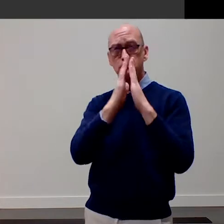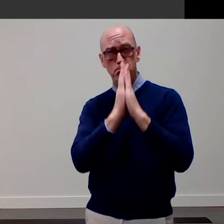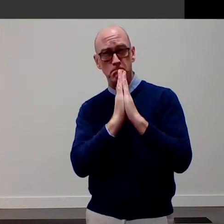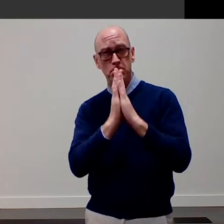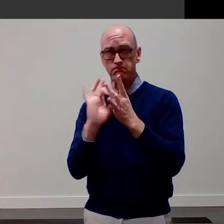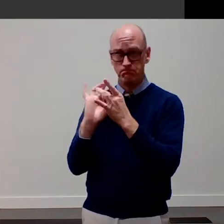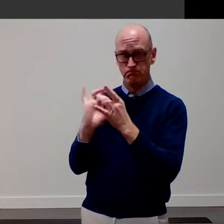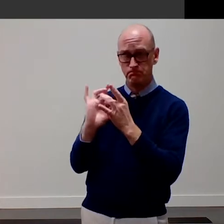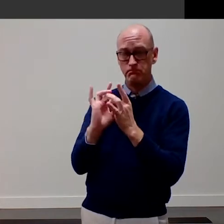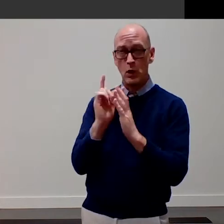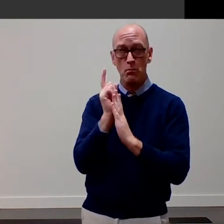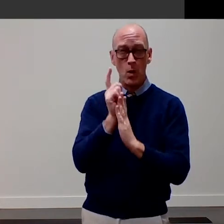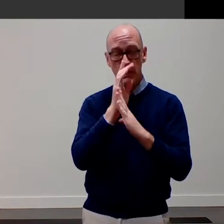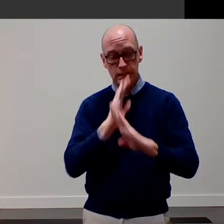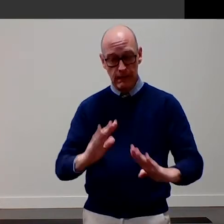of silence, please.